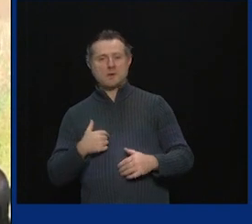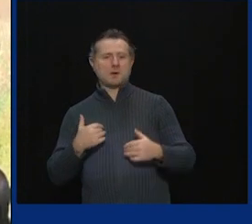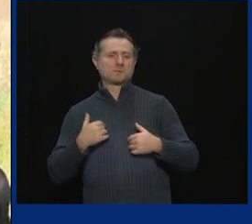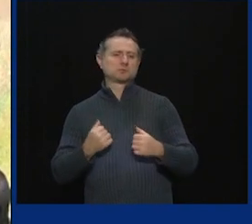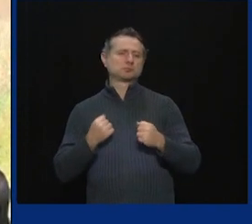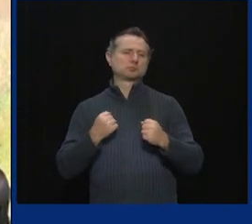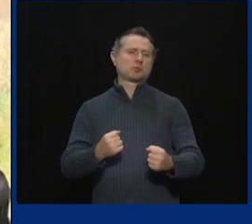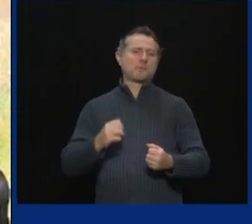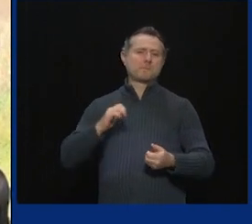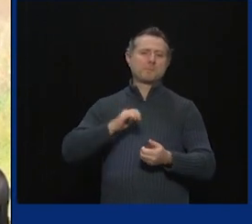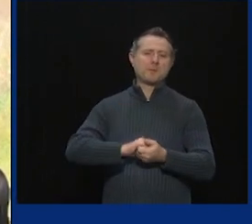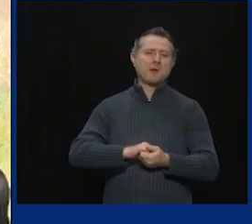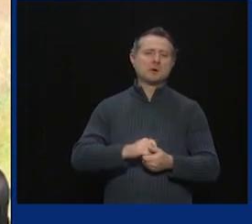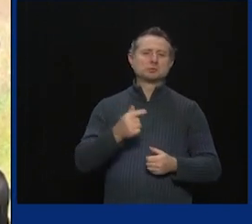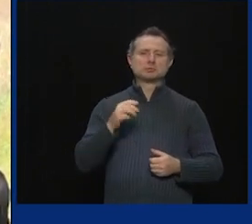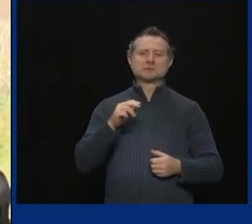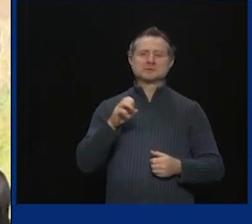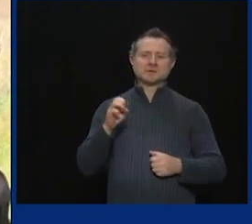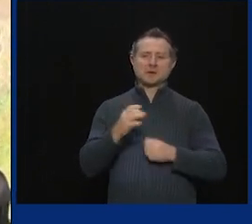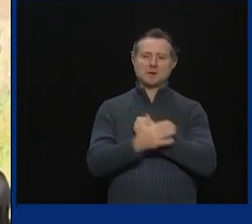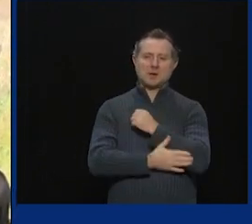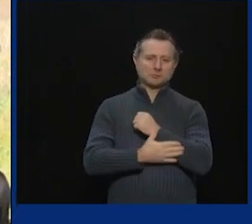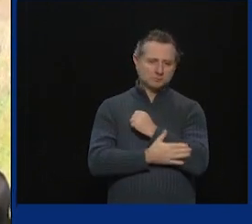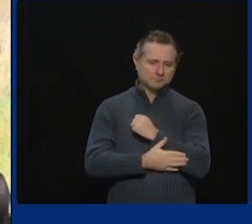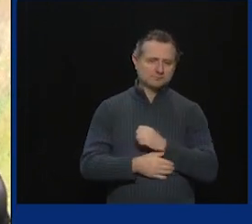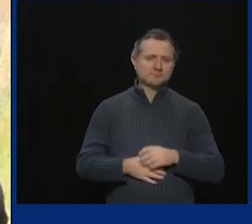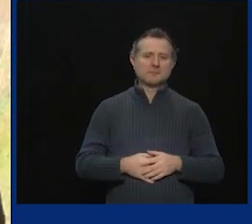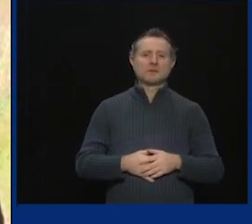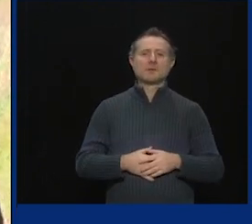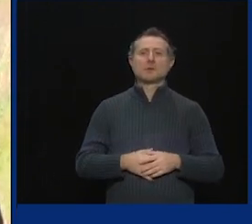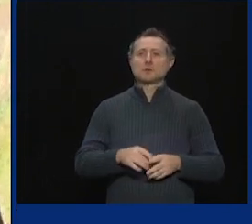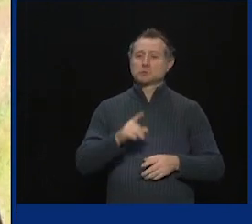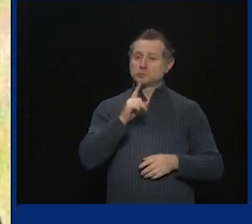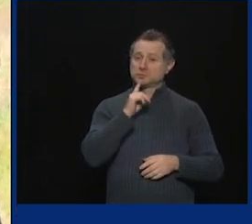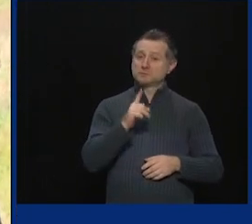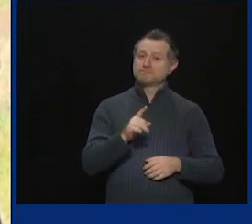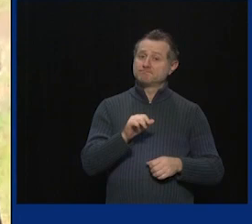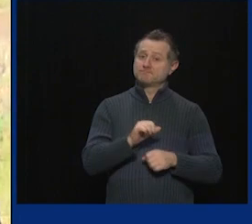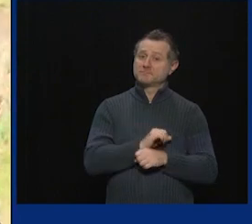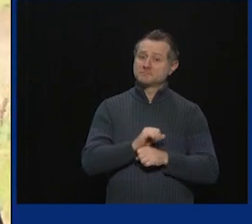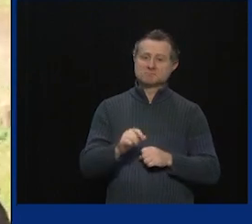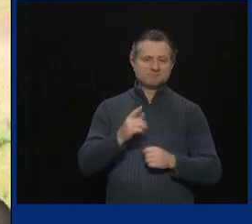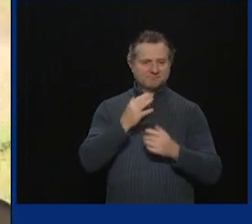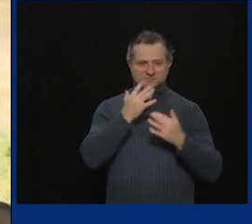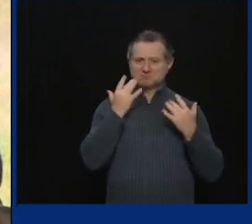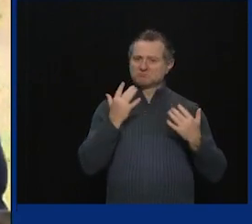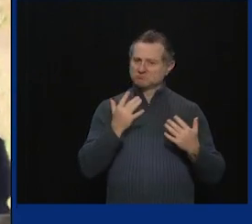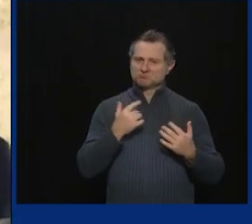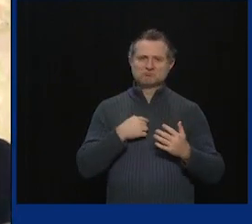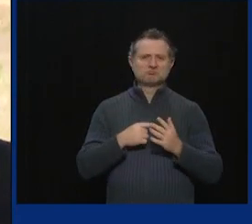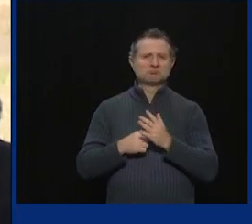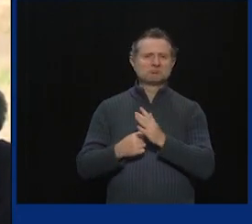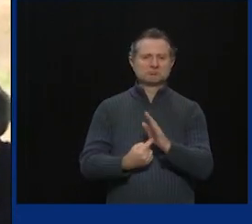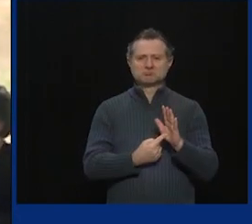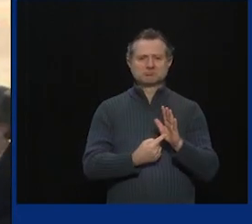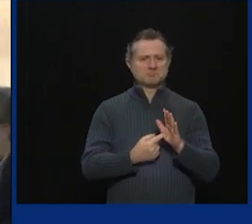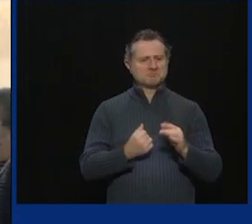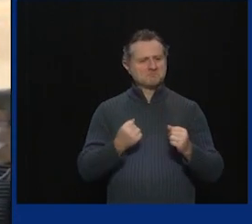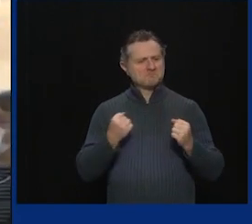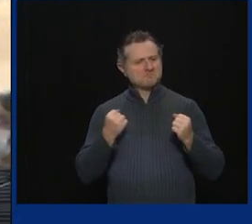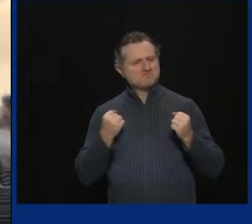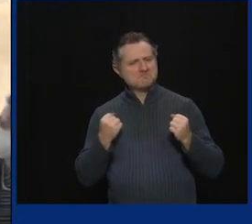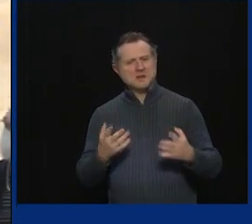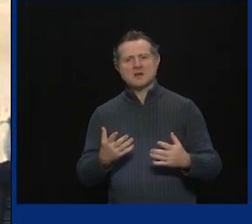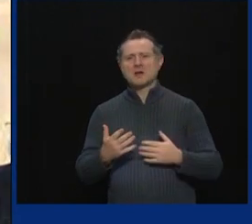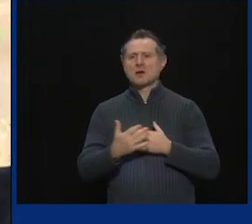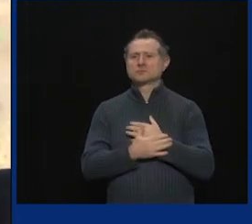not just a business-friendly community in name, we are business-friendly in action. Many of our county legislators also own and operate businesses